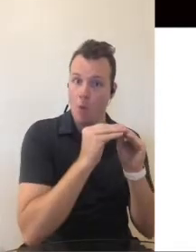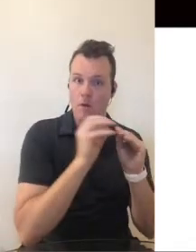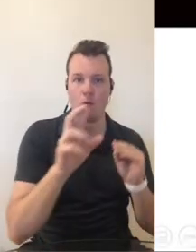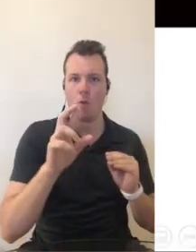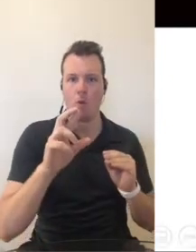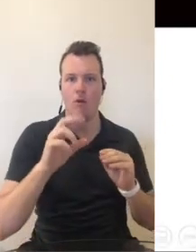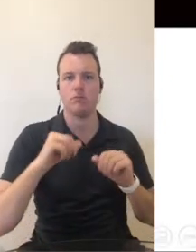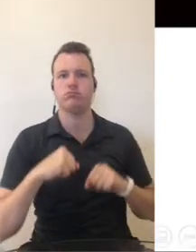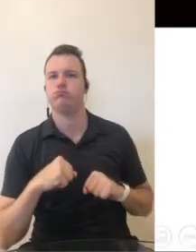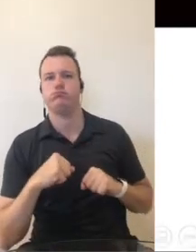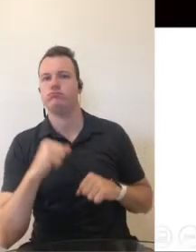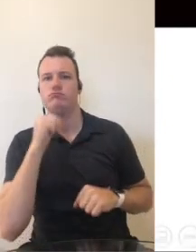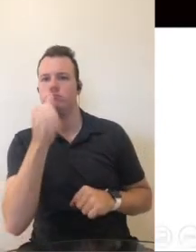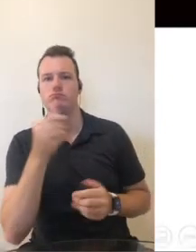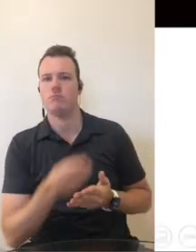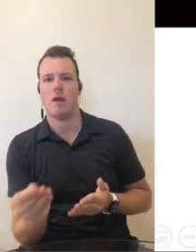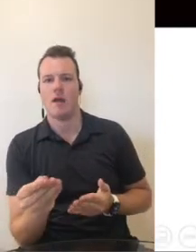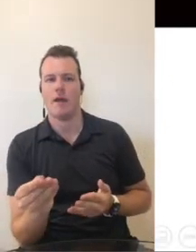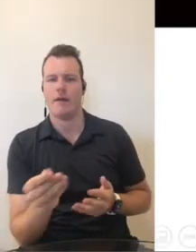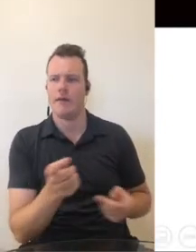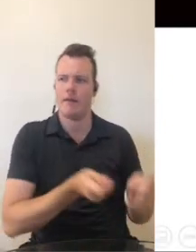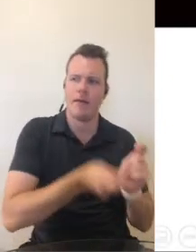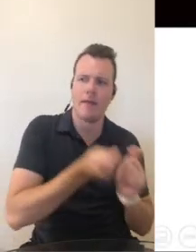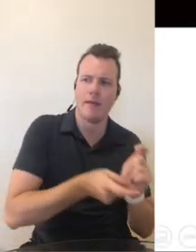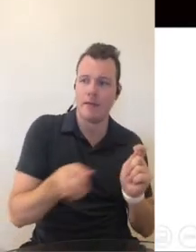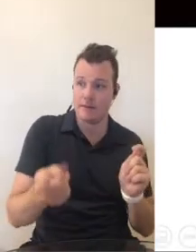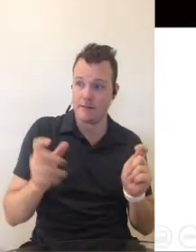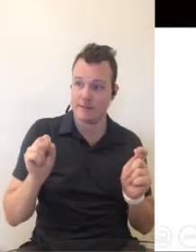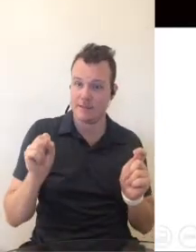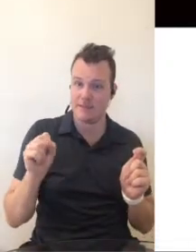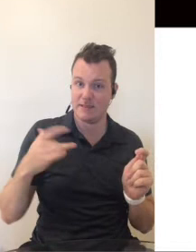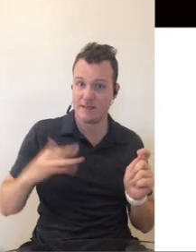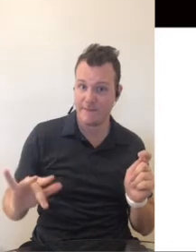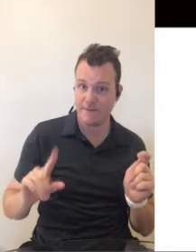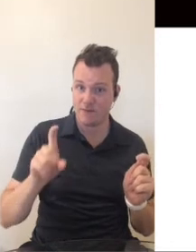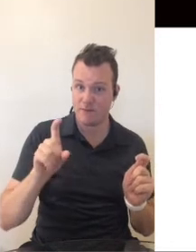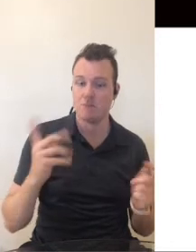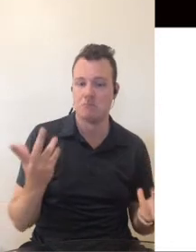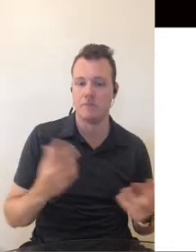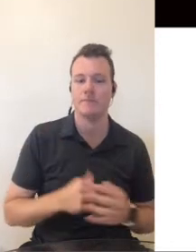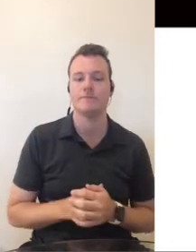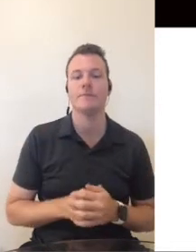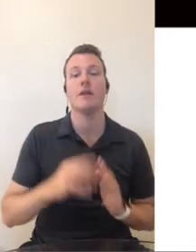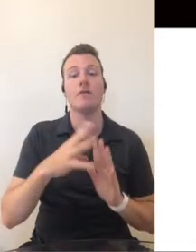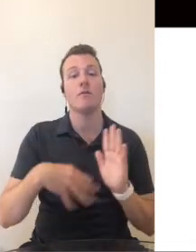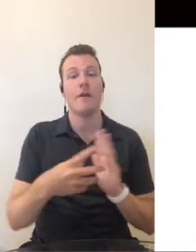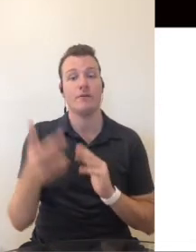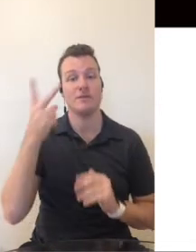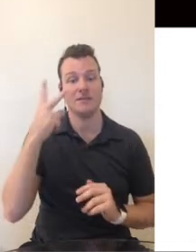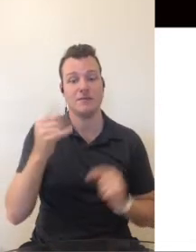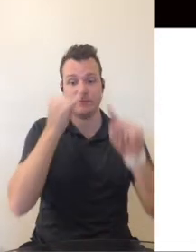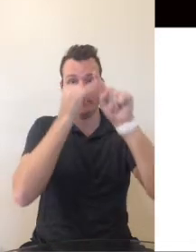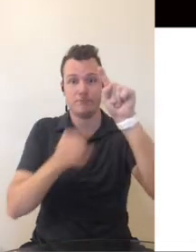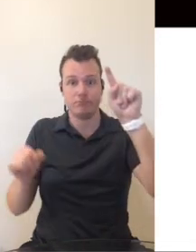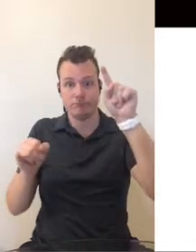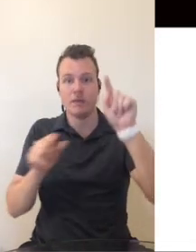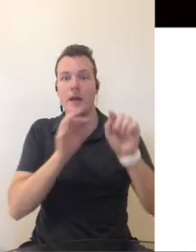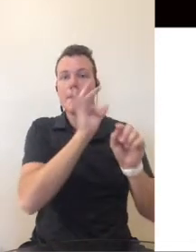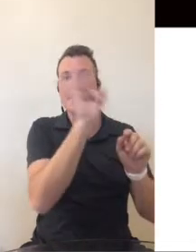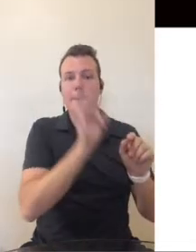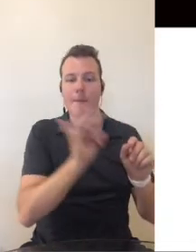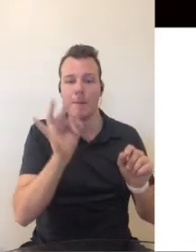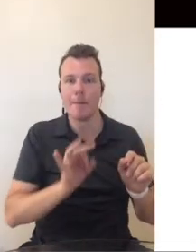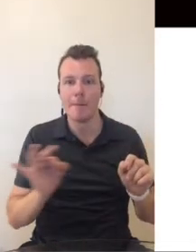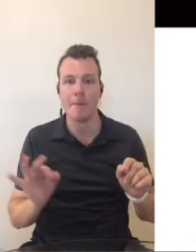an example. So on the left-hand side there, we have a graph. And on the graph are a bunch of dots with a dashed line in the